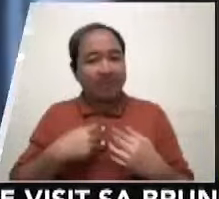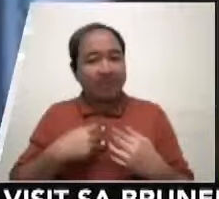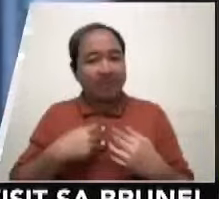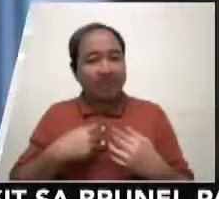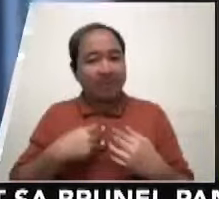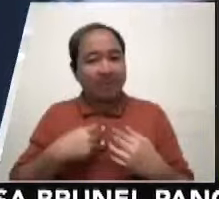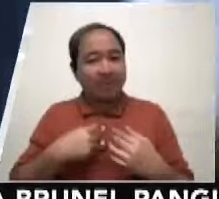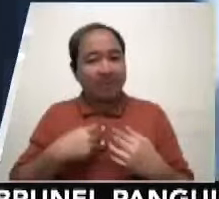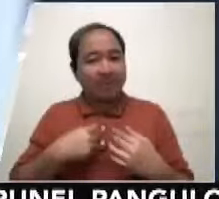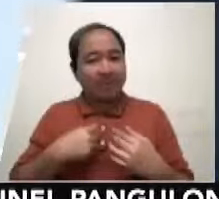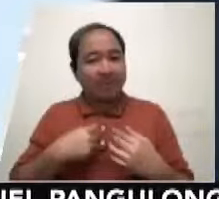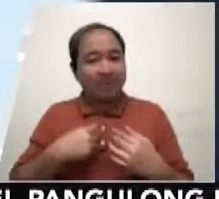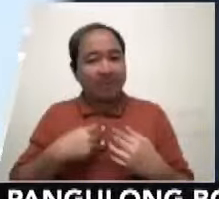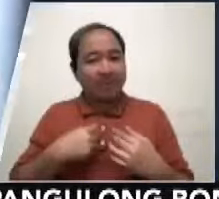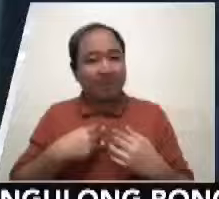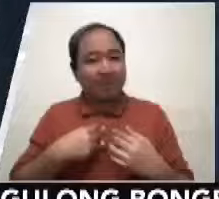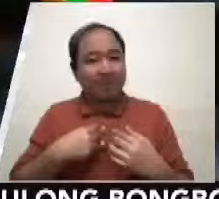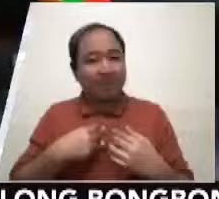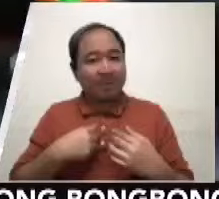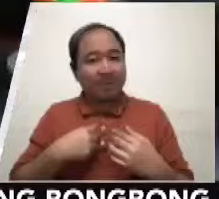actor na si Gary Estrada.